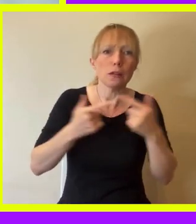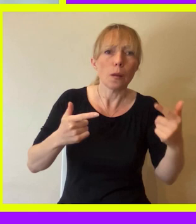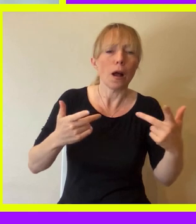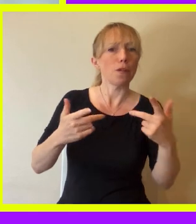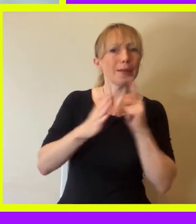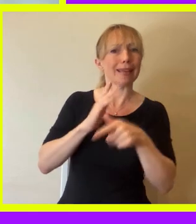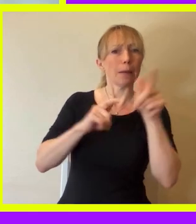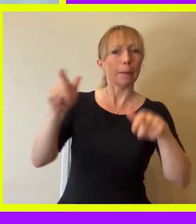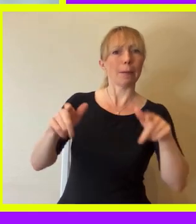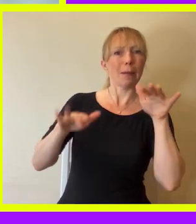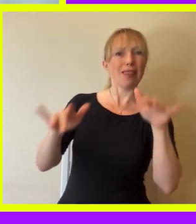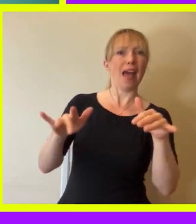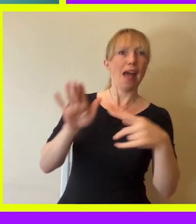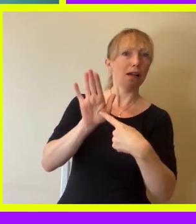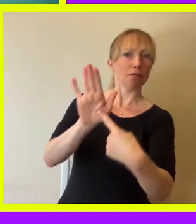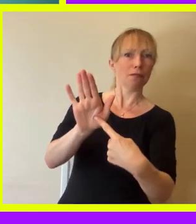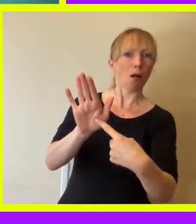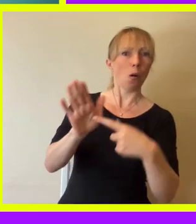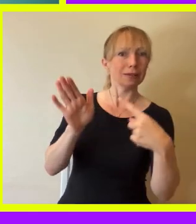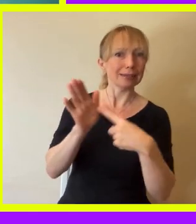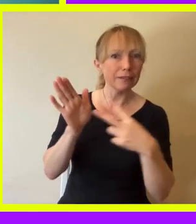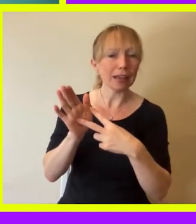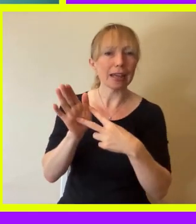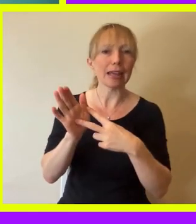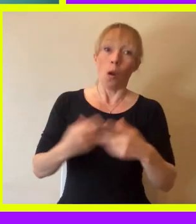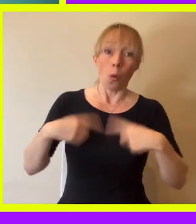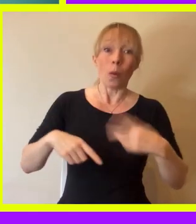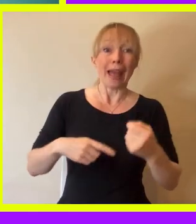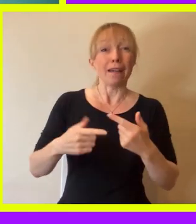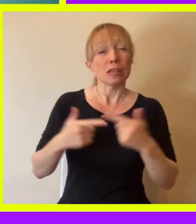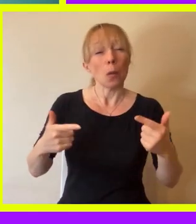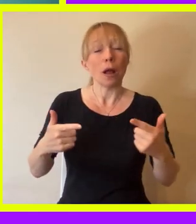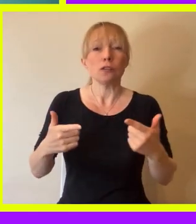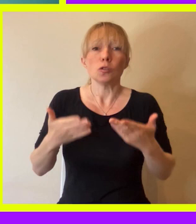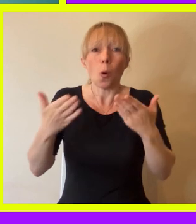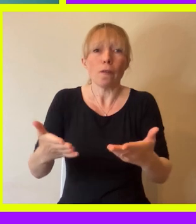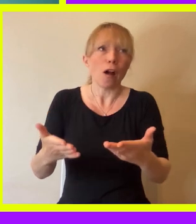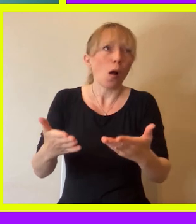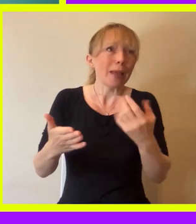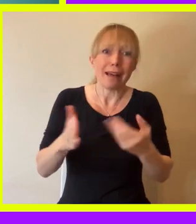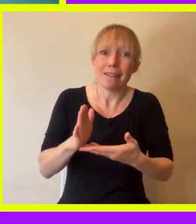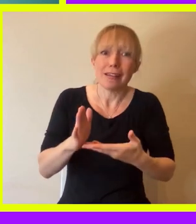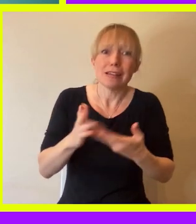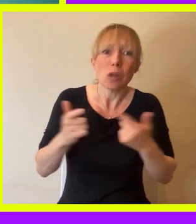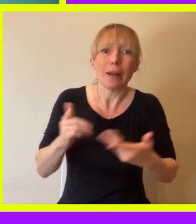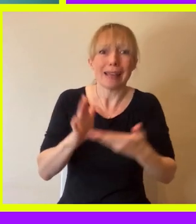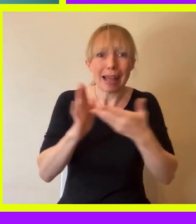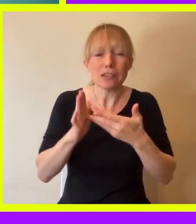being present and on TV. We have so much to offer, and we have so much extra compassion